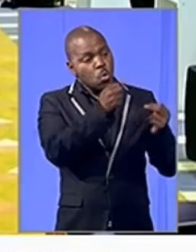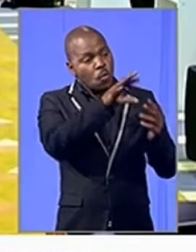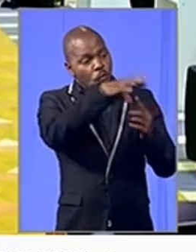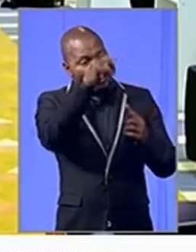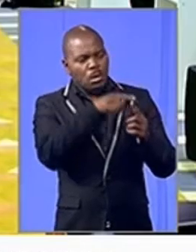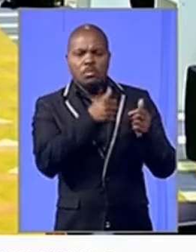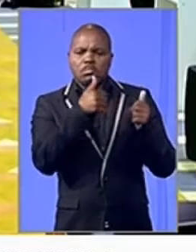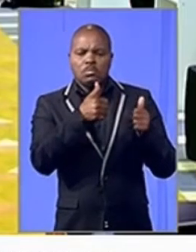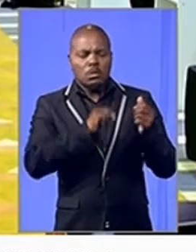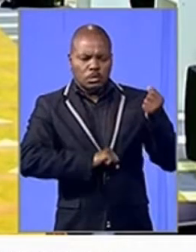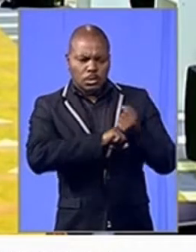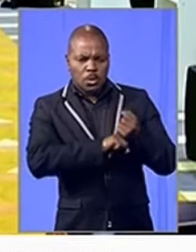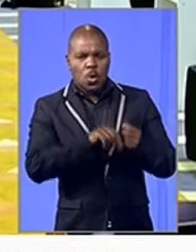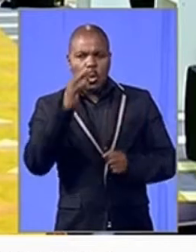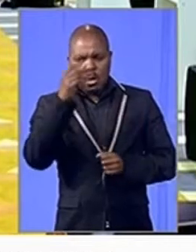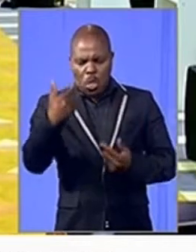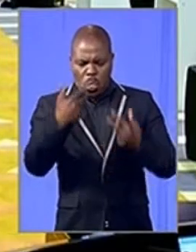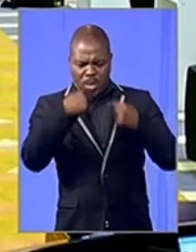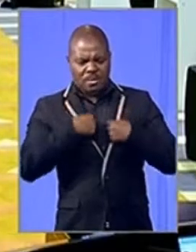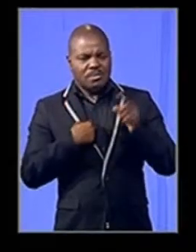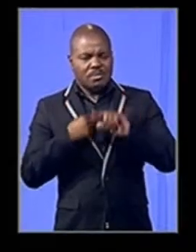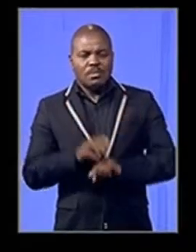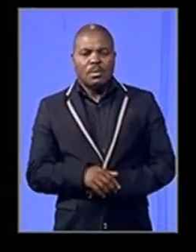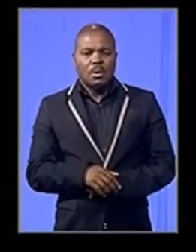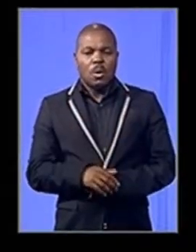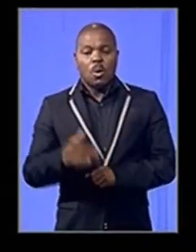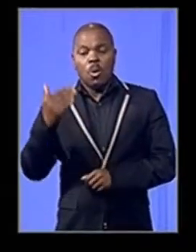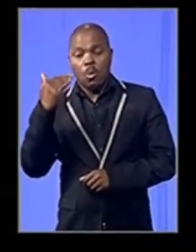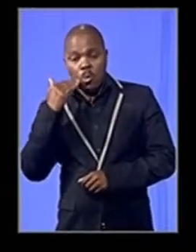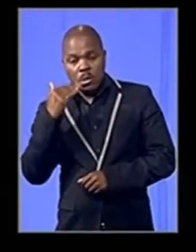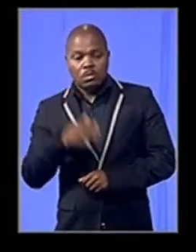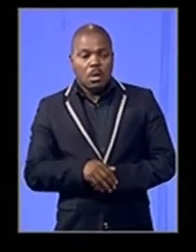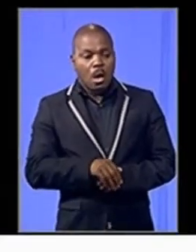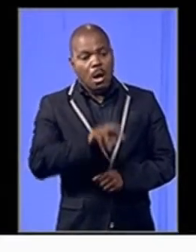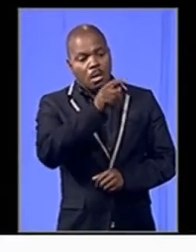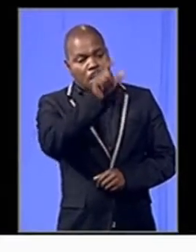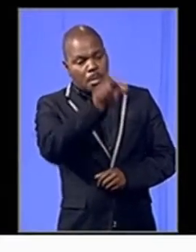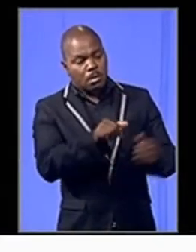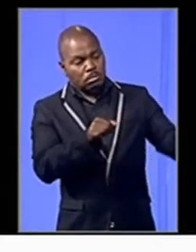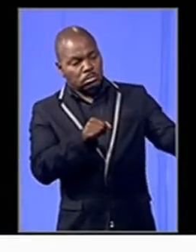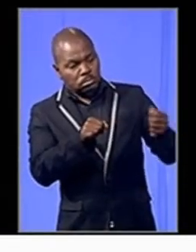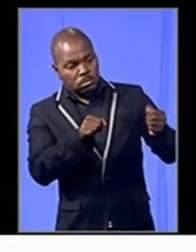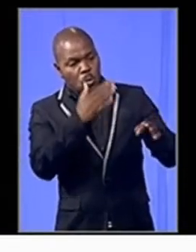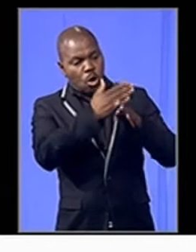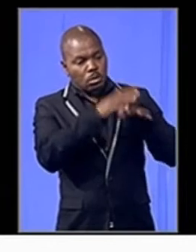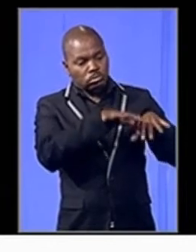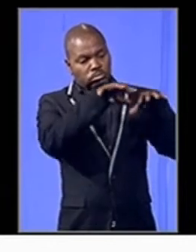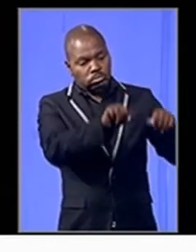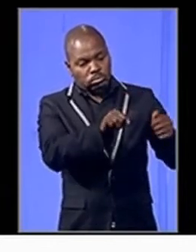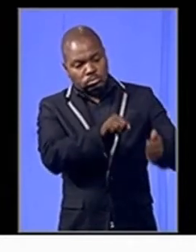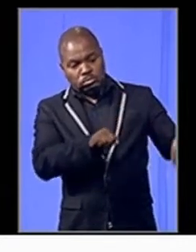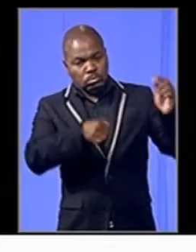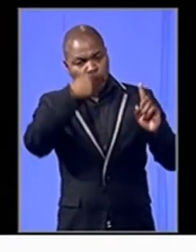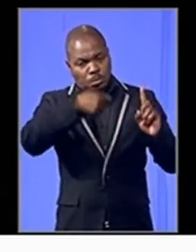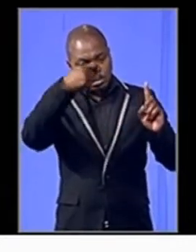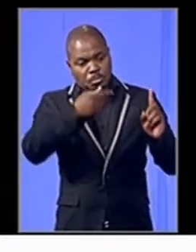bone a tlodisitswe mahlo hodimo. When the decision is made to have someone take over the job of a presiding officer,